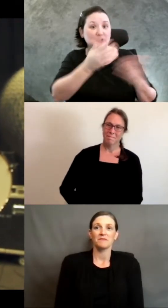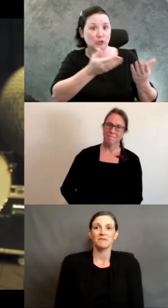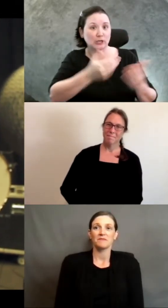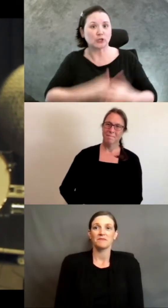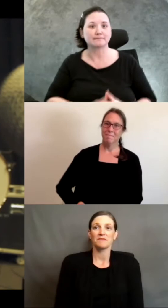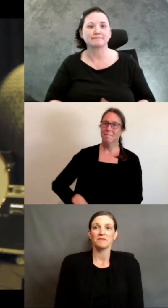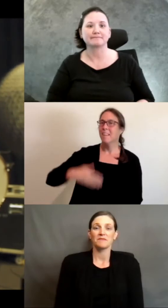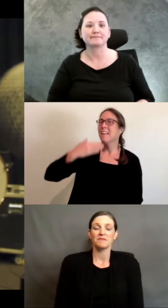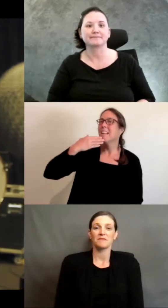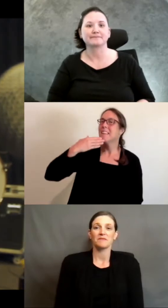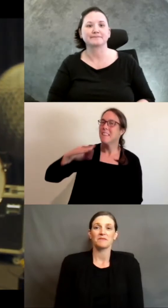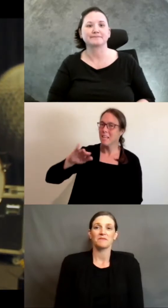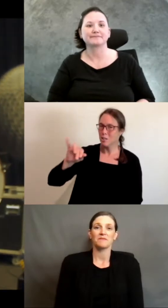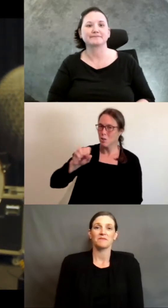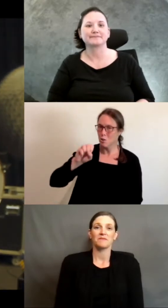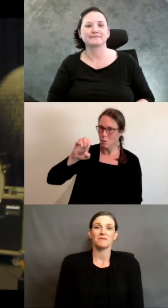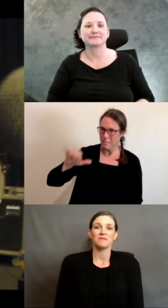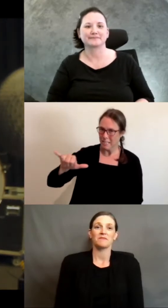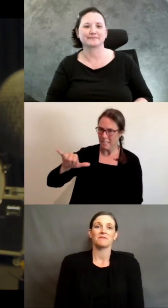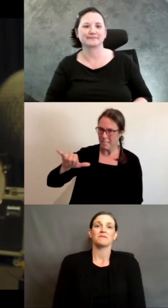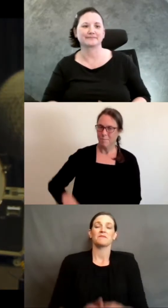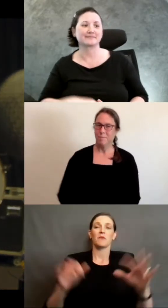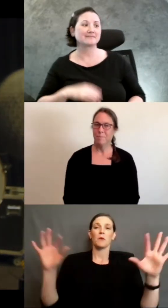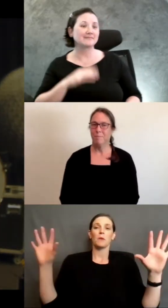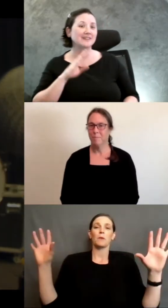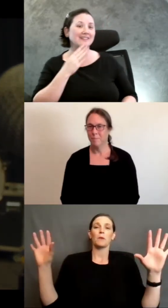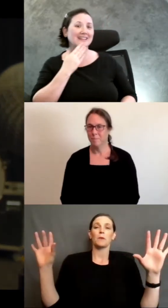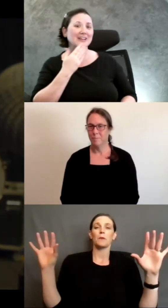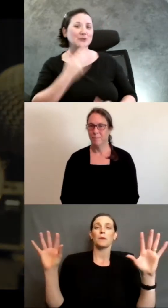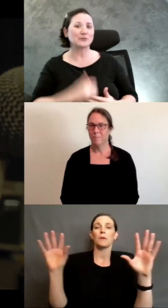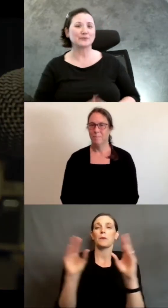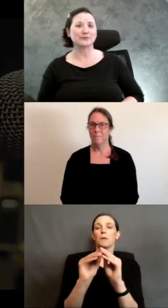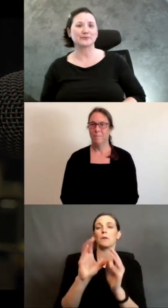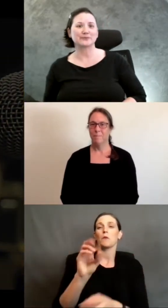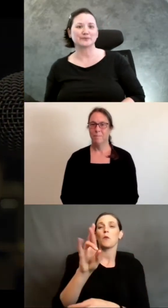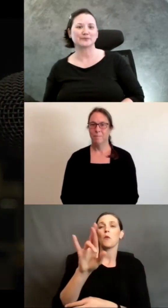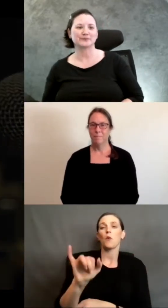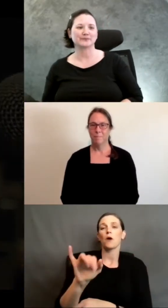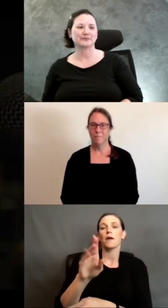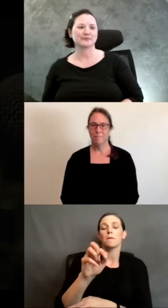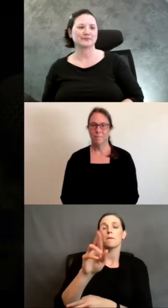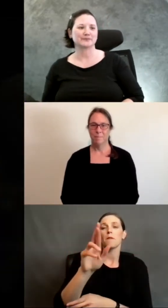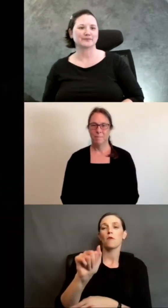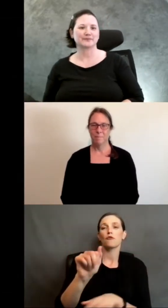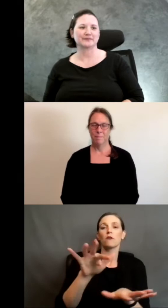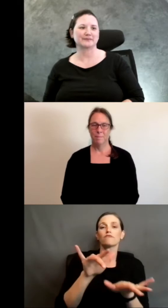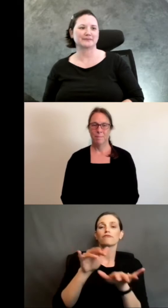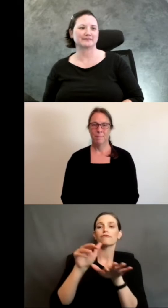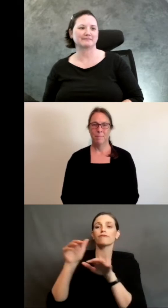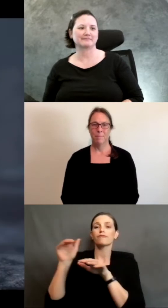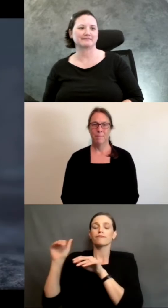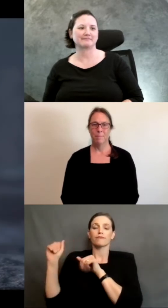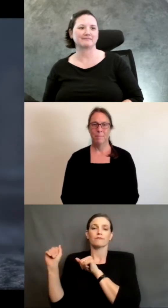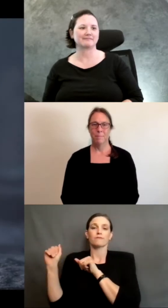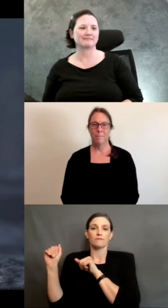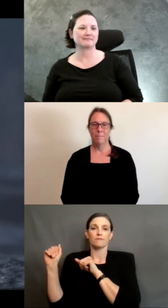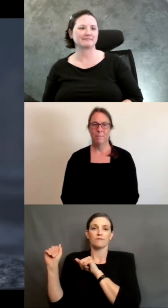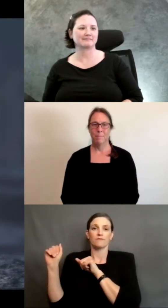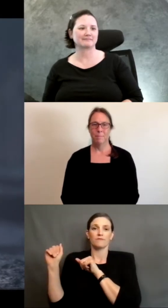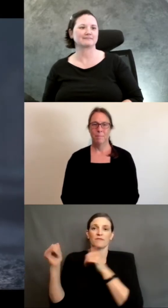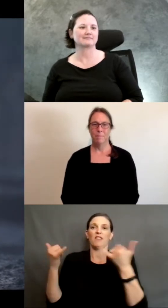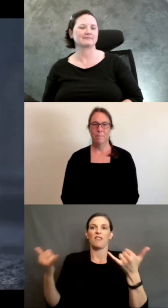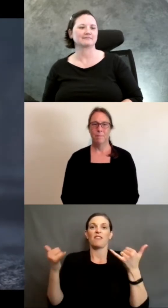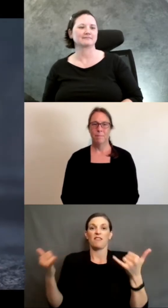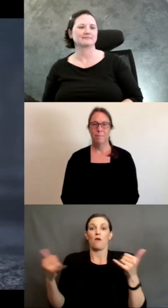you. The scene fades as Corey and Barbara exit the rehearsal room. We cut to the basement